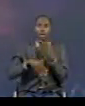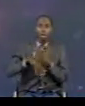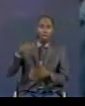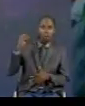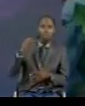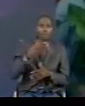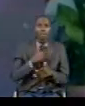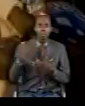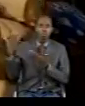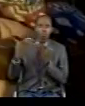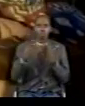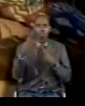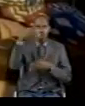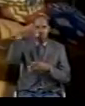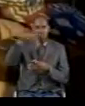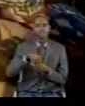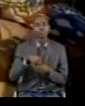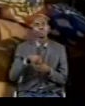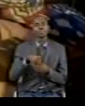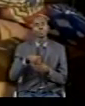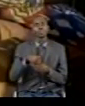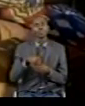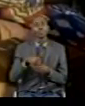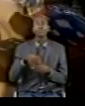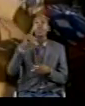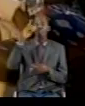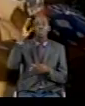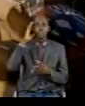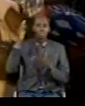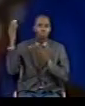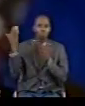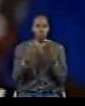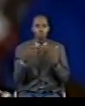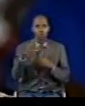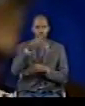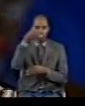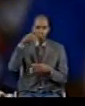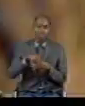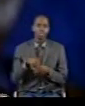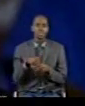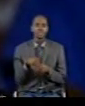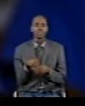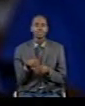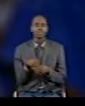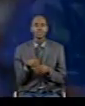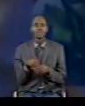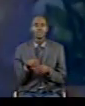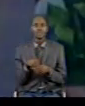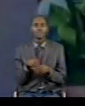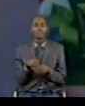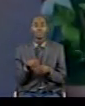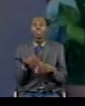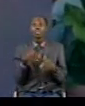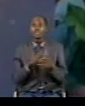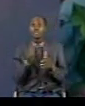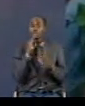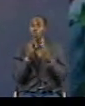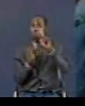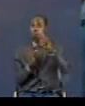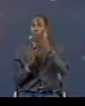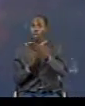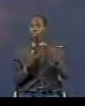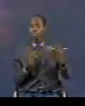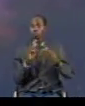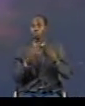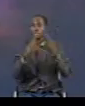he'll bring you in. I said he'll bring you in. It's one thing to come out of